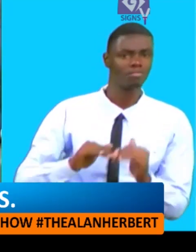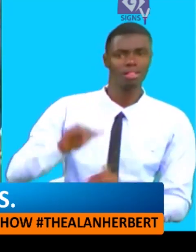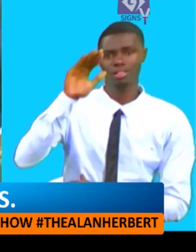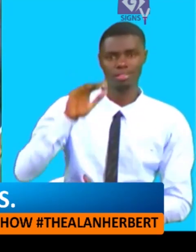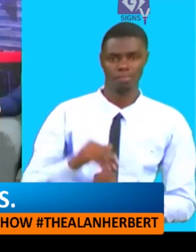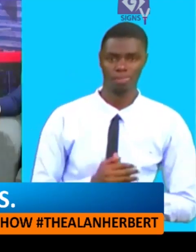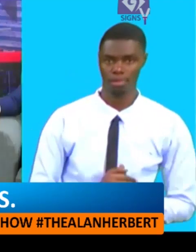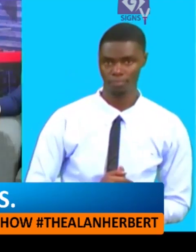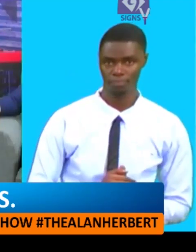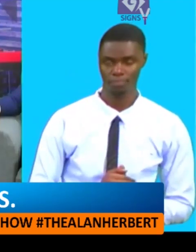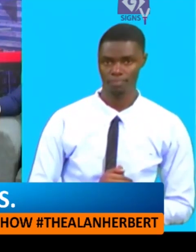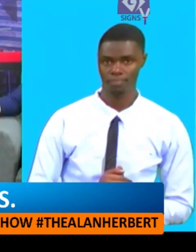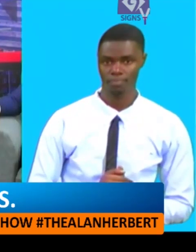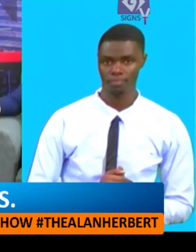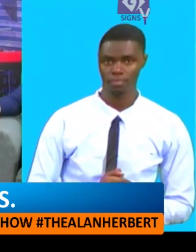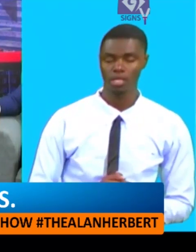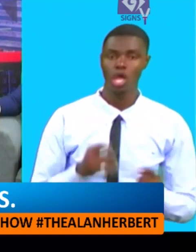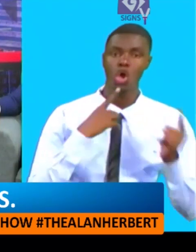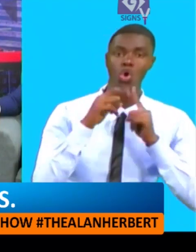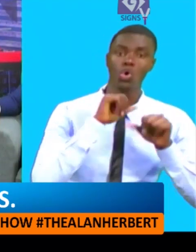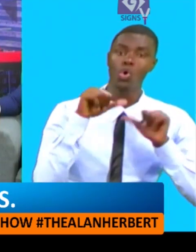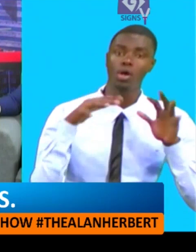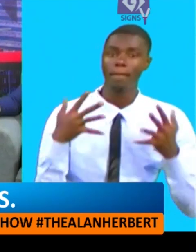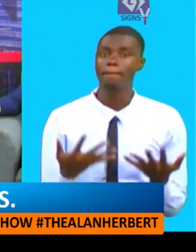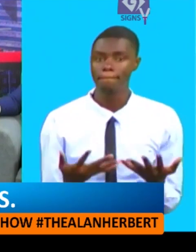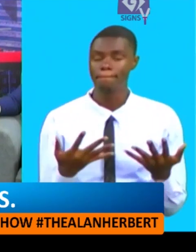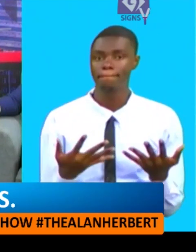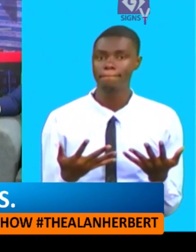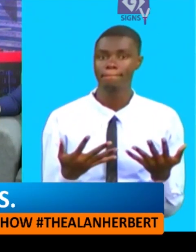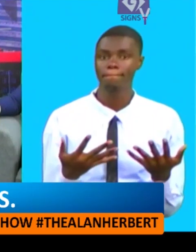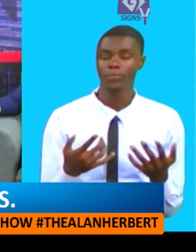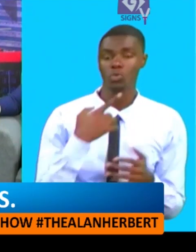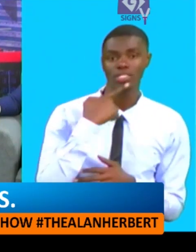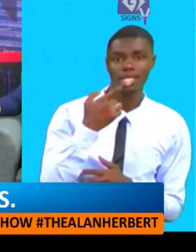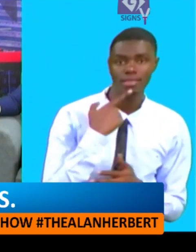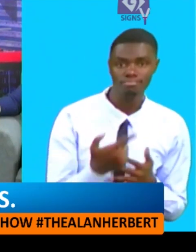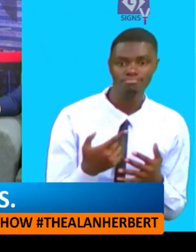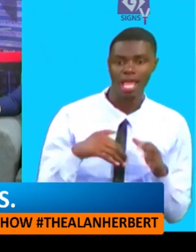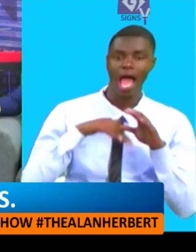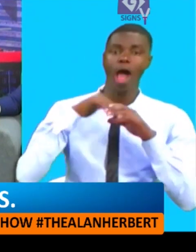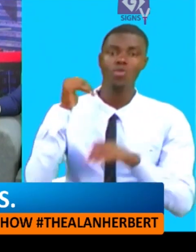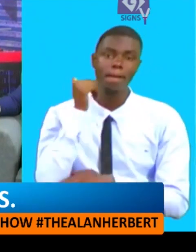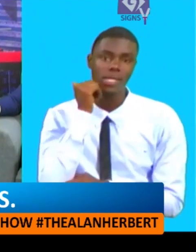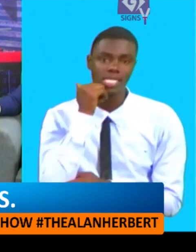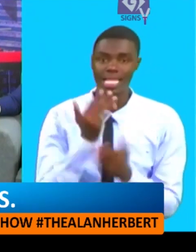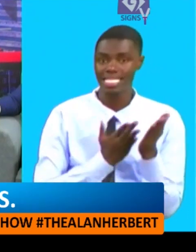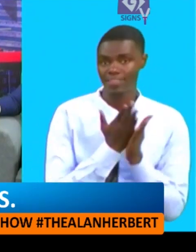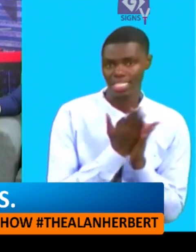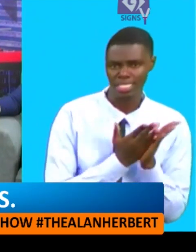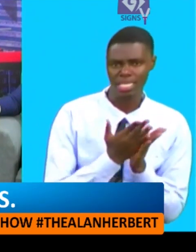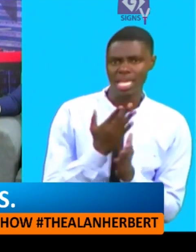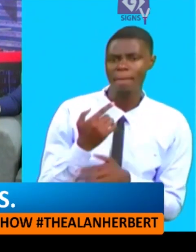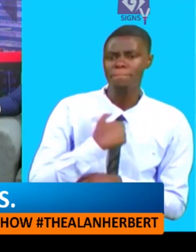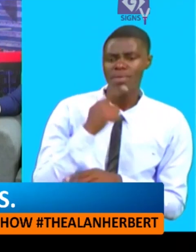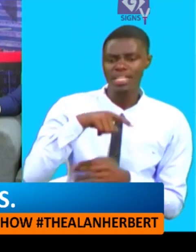Yeah. And you're talking about you mentioned about outpatient services, and why do I